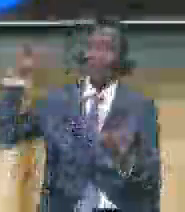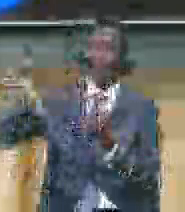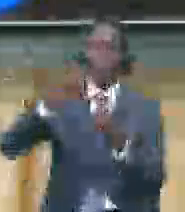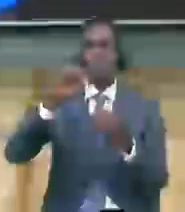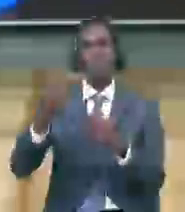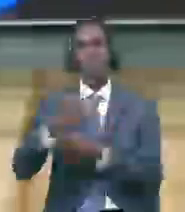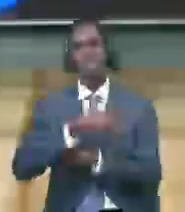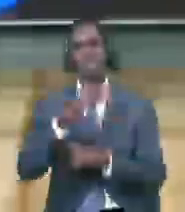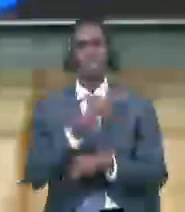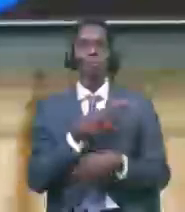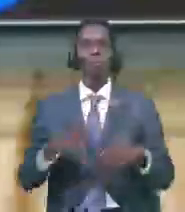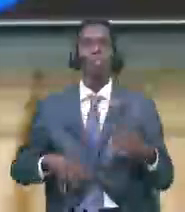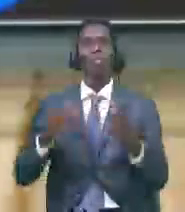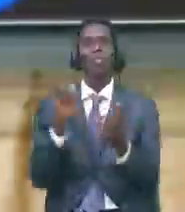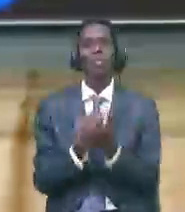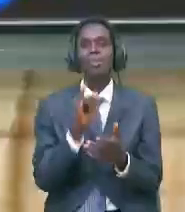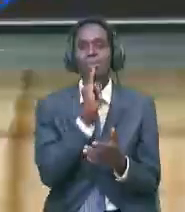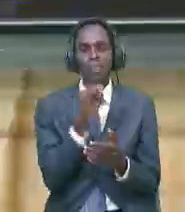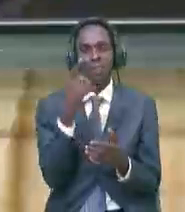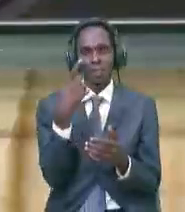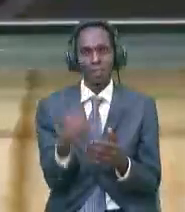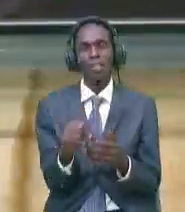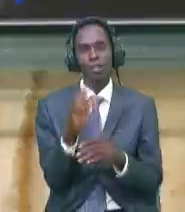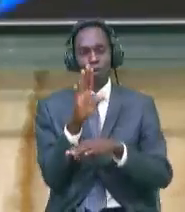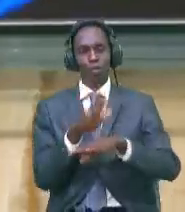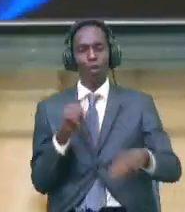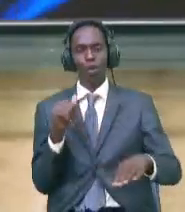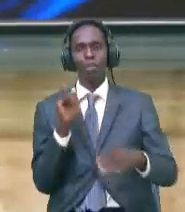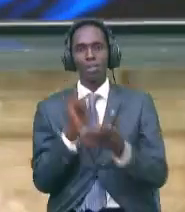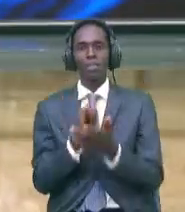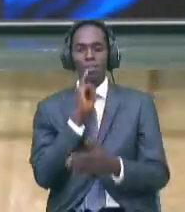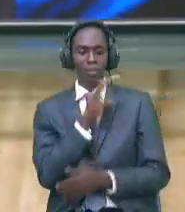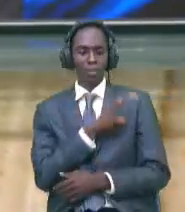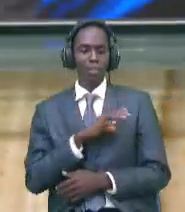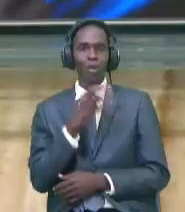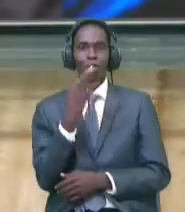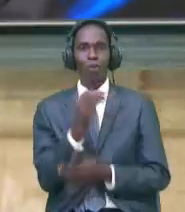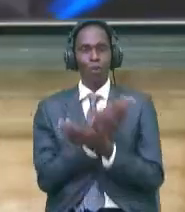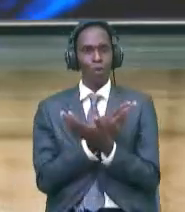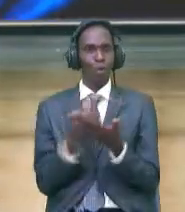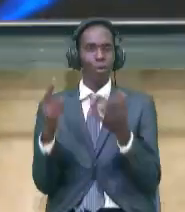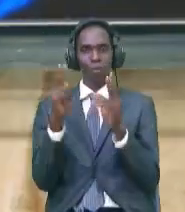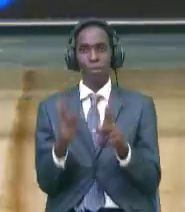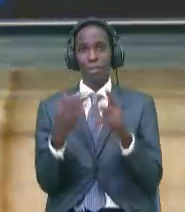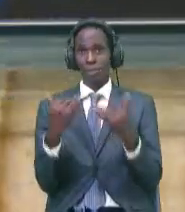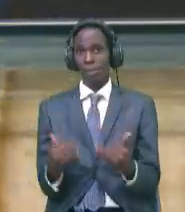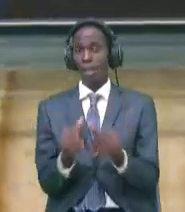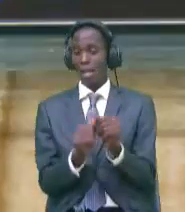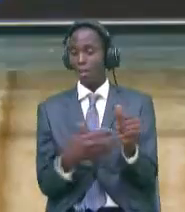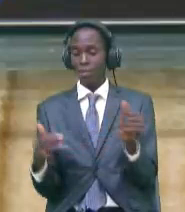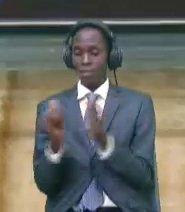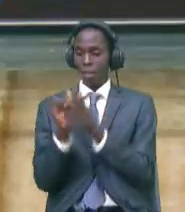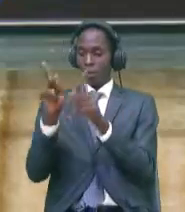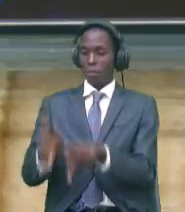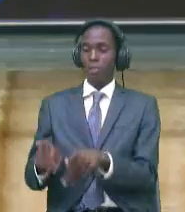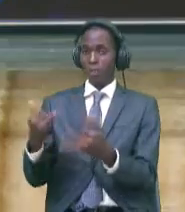That's a saint. That's the call. That's the character of a saint. That now everything he